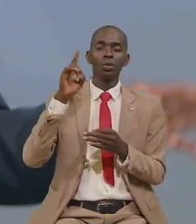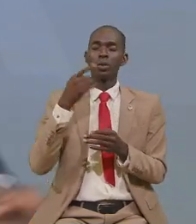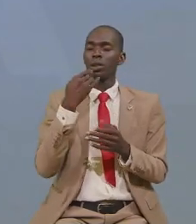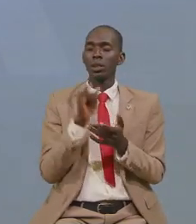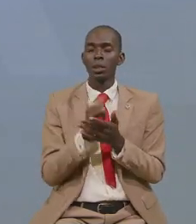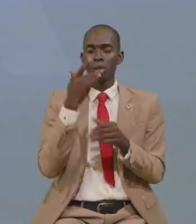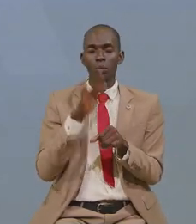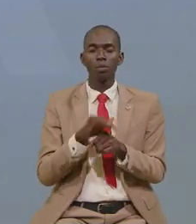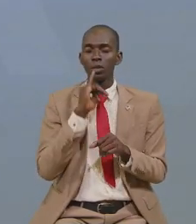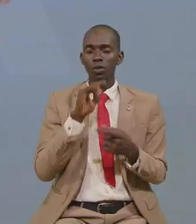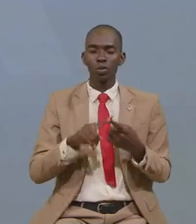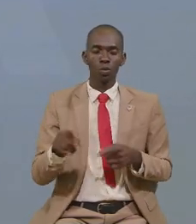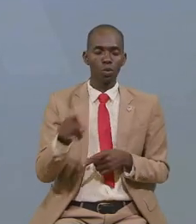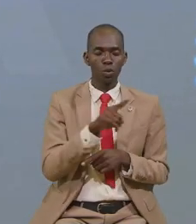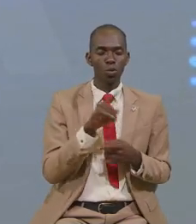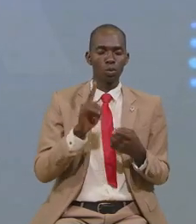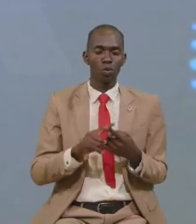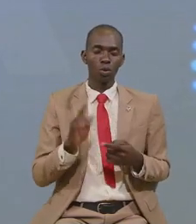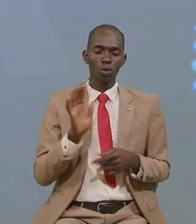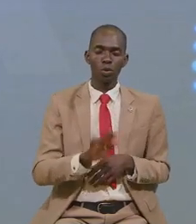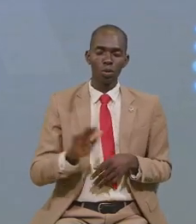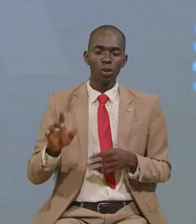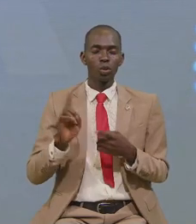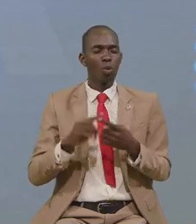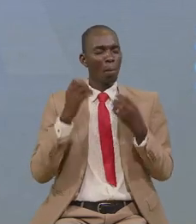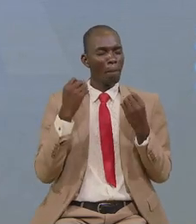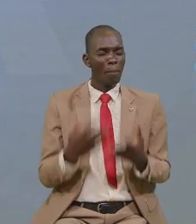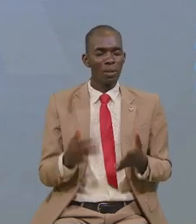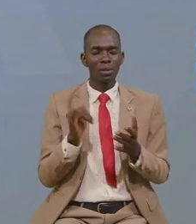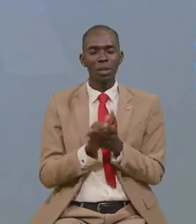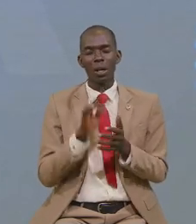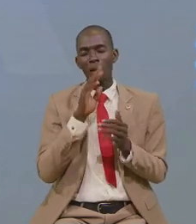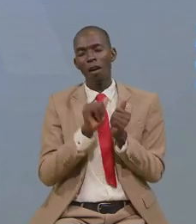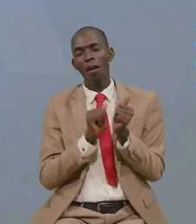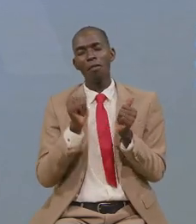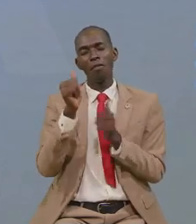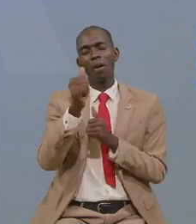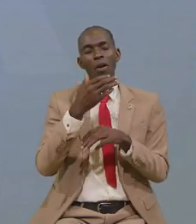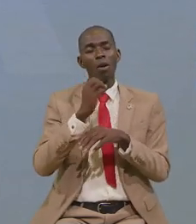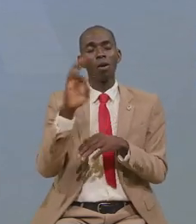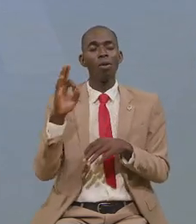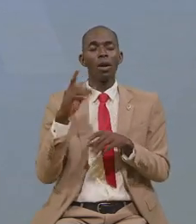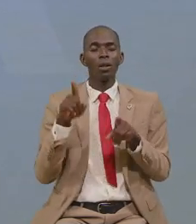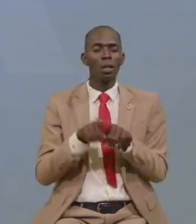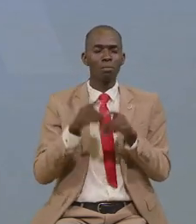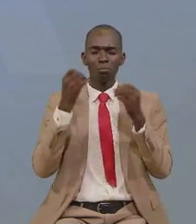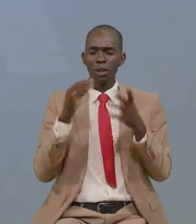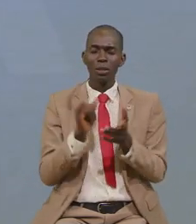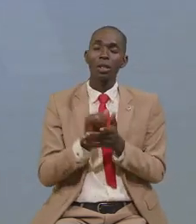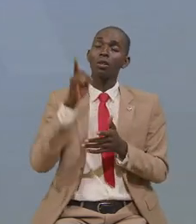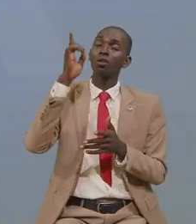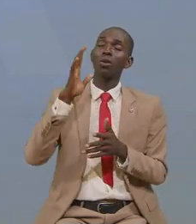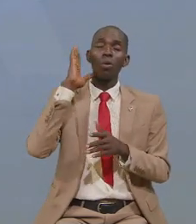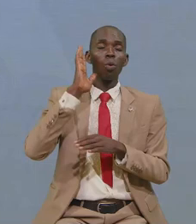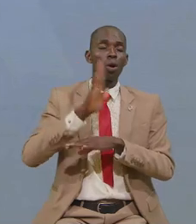to your children and to many that are far off, as many as the Lord our God shall call. I pray that